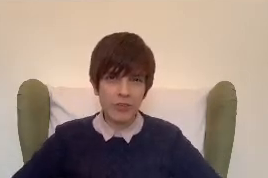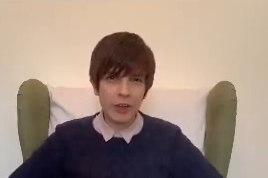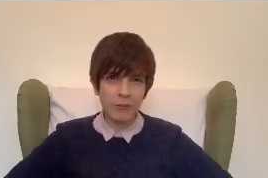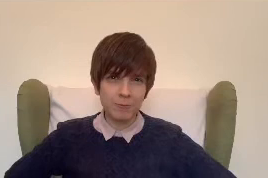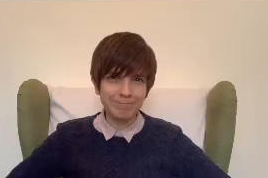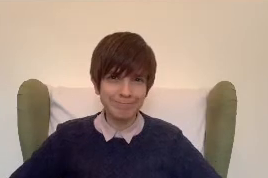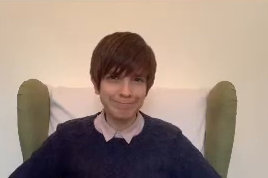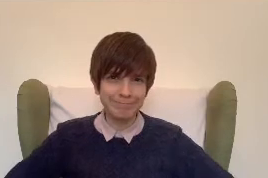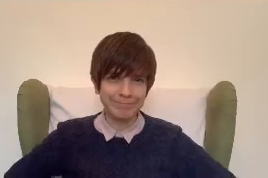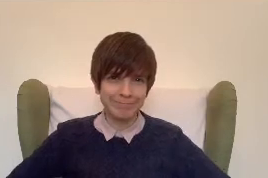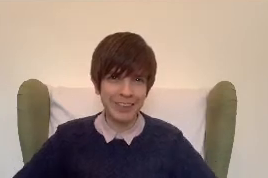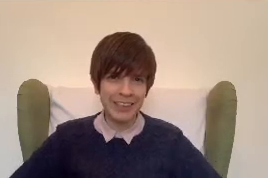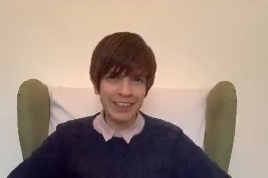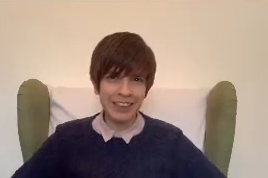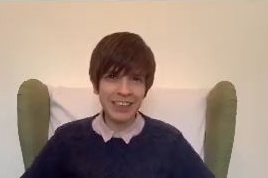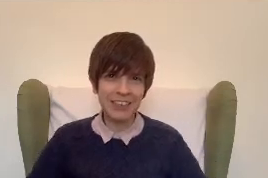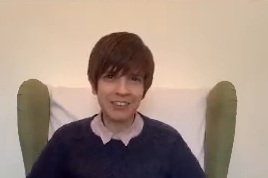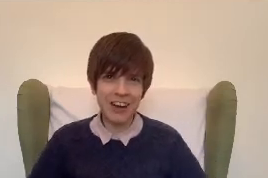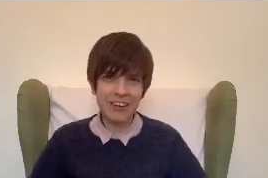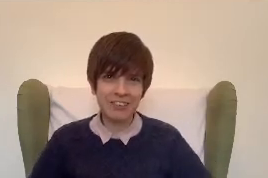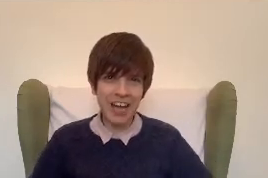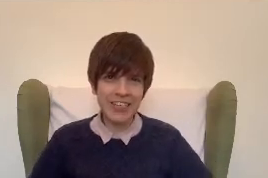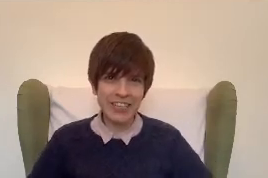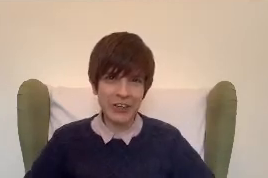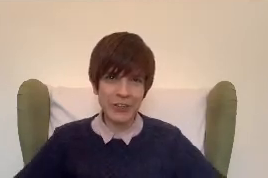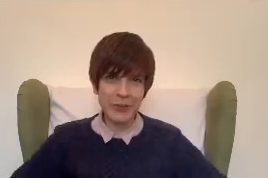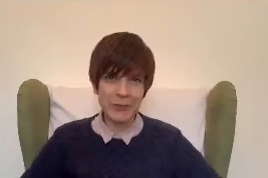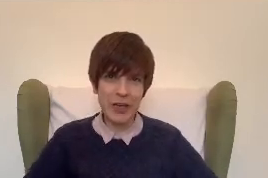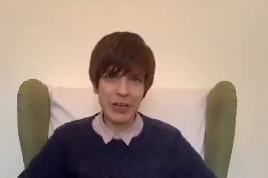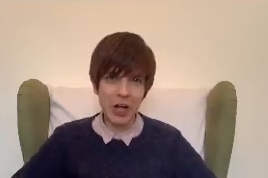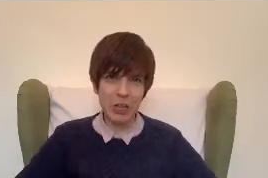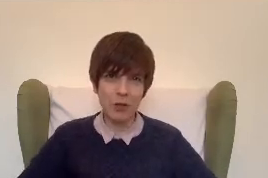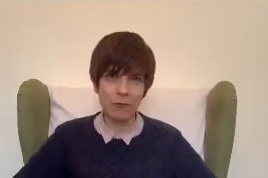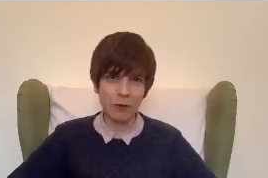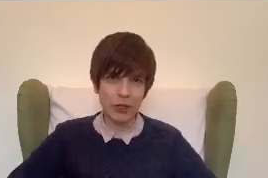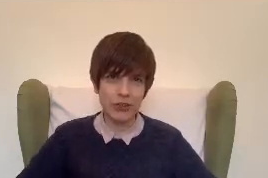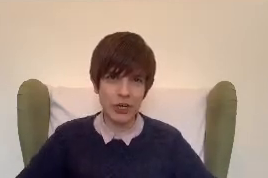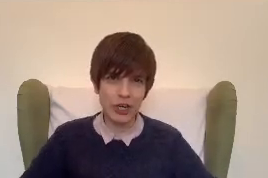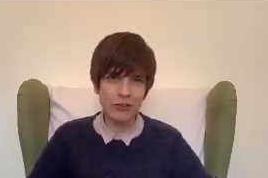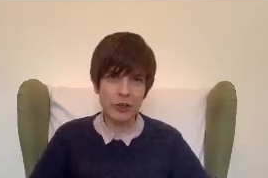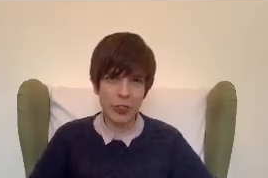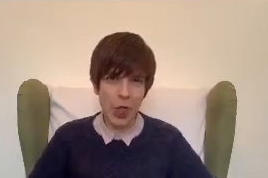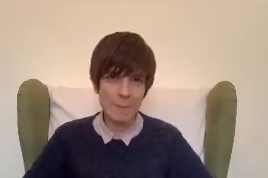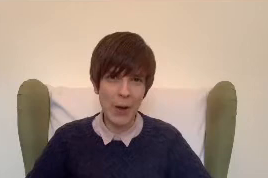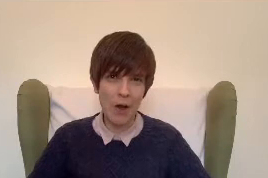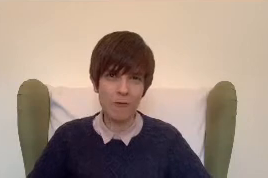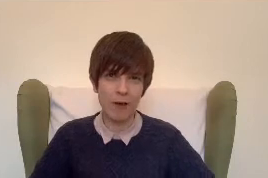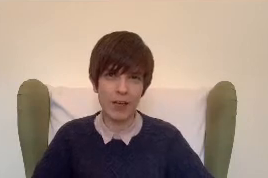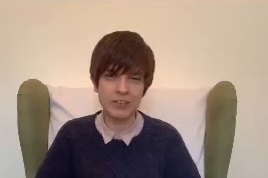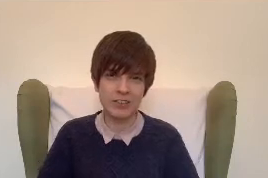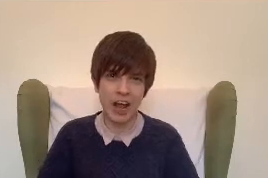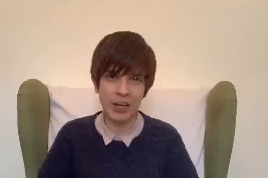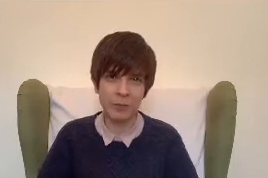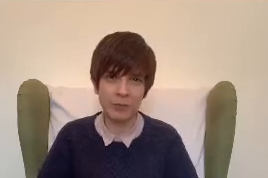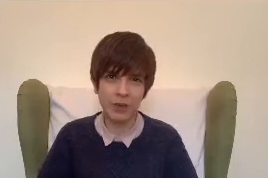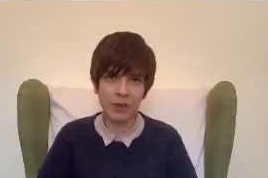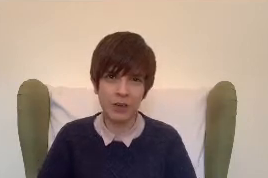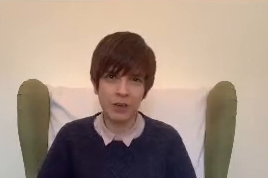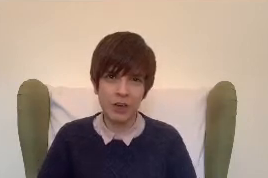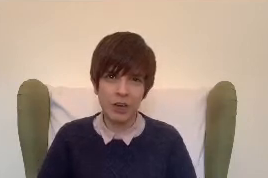to himself, Little Red Riding Hood will make a lovely treat. The perfect